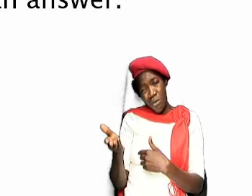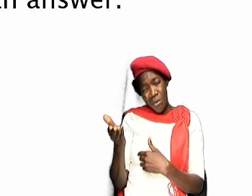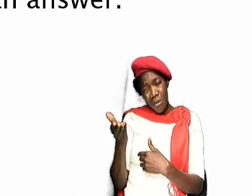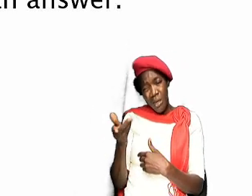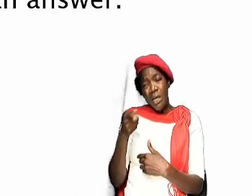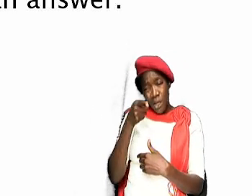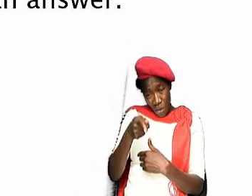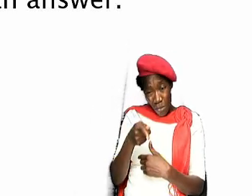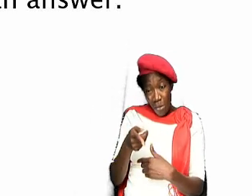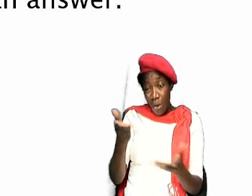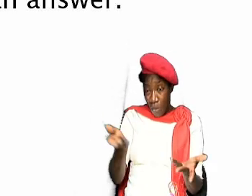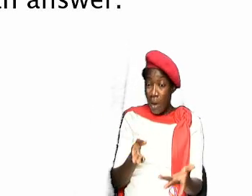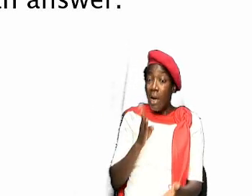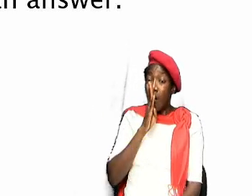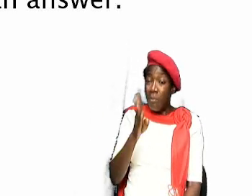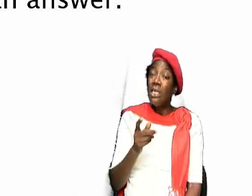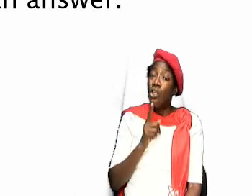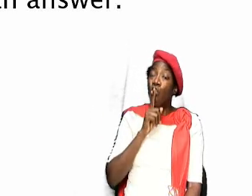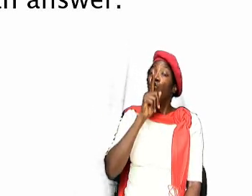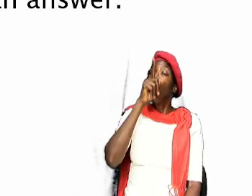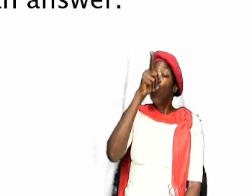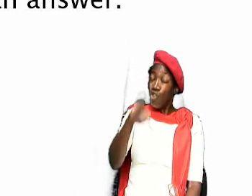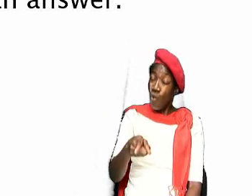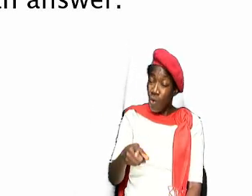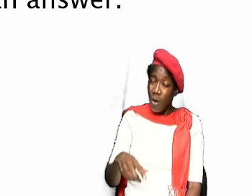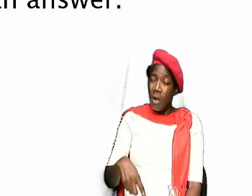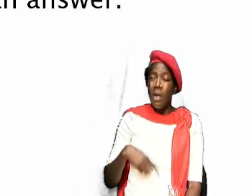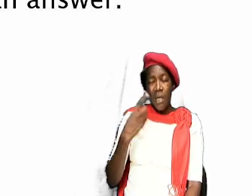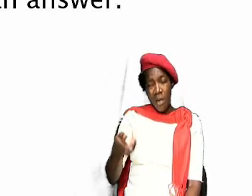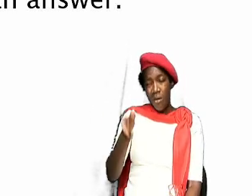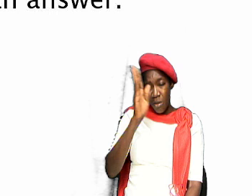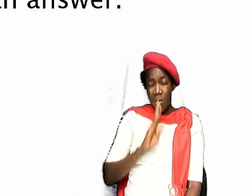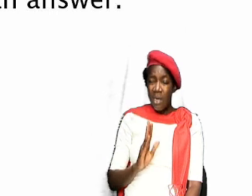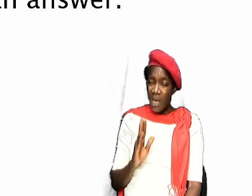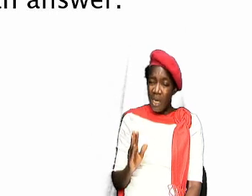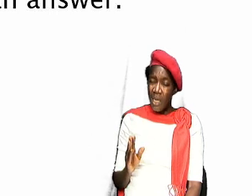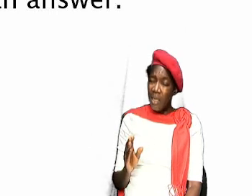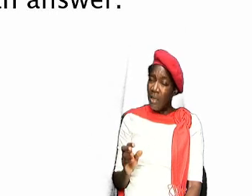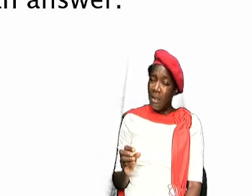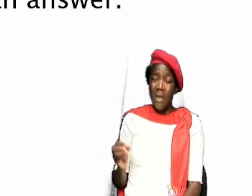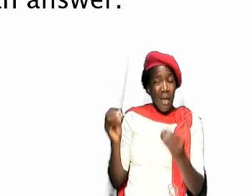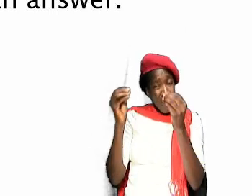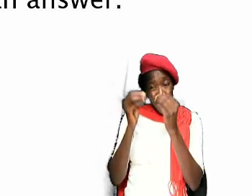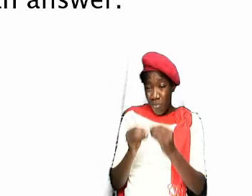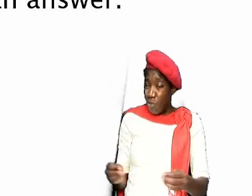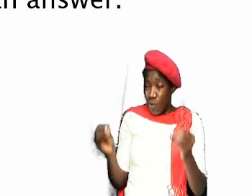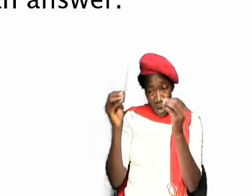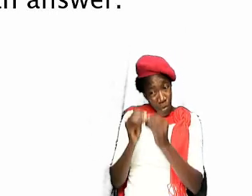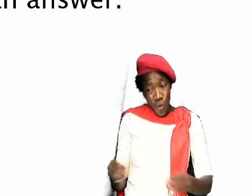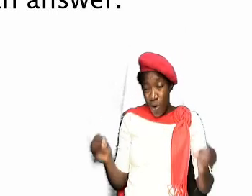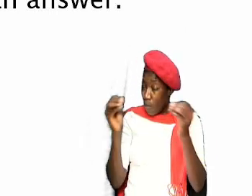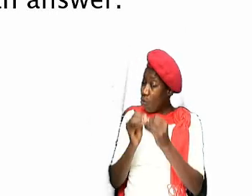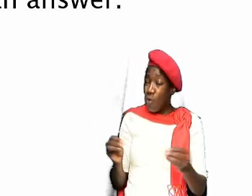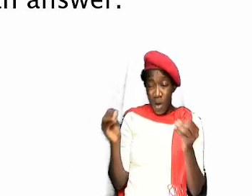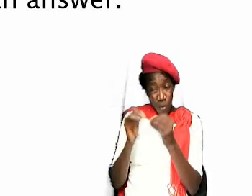you want to be certain, don't it? So if you go to God more now, it is not a problem. If you're